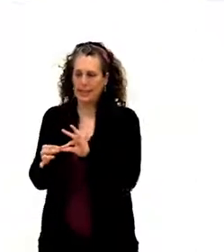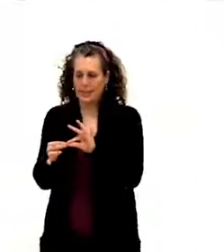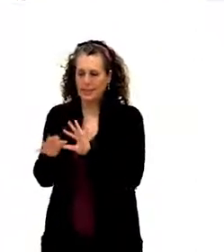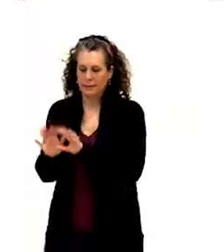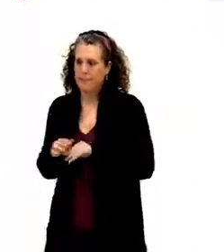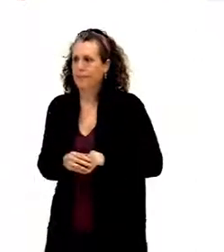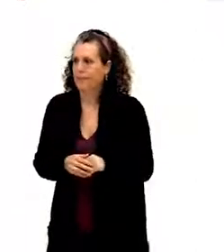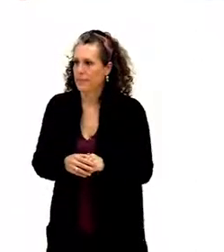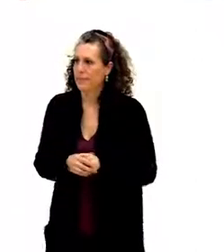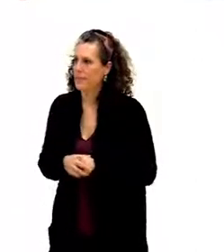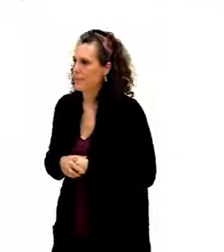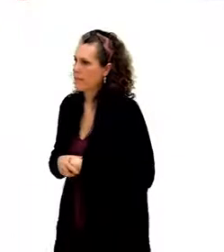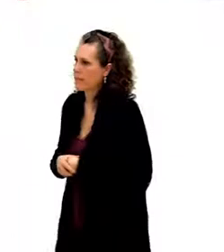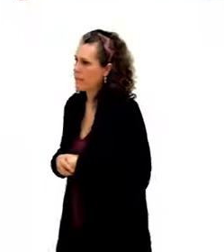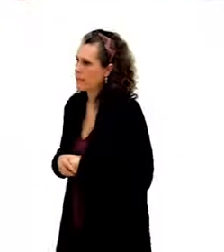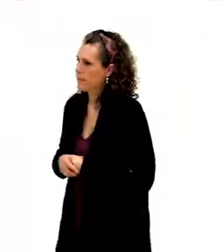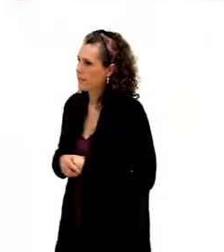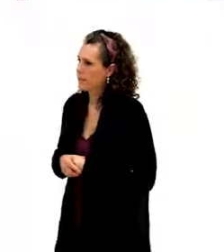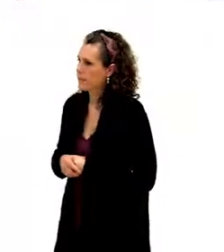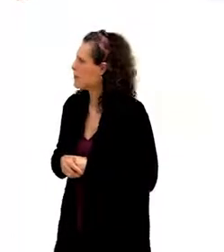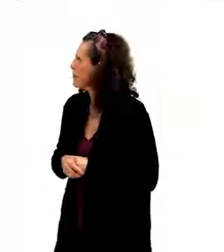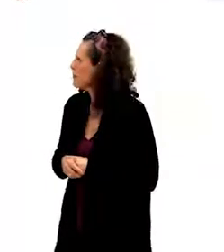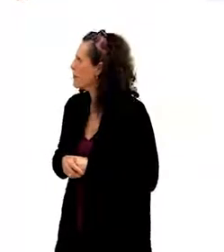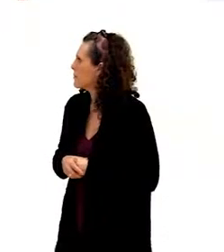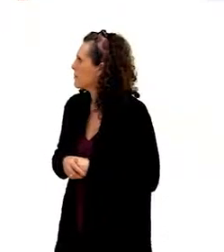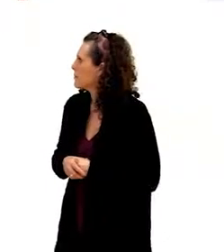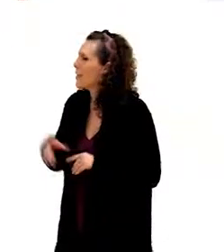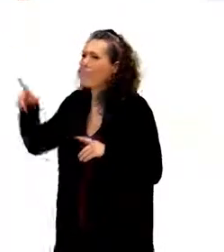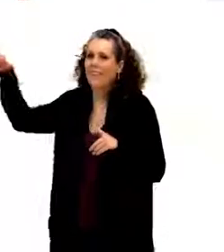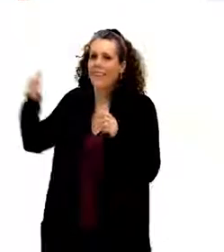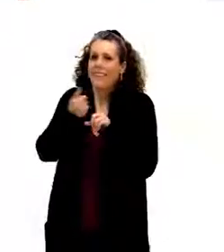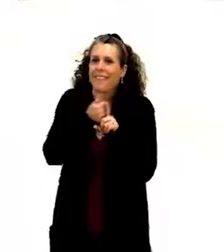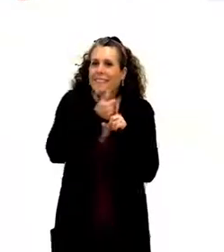This is again a definition what I mentioned to you about